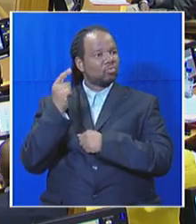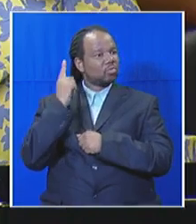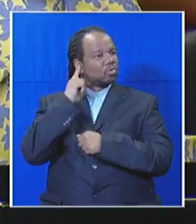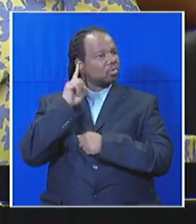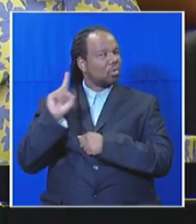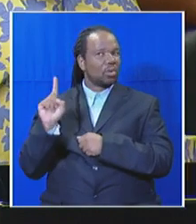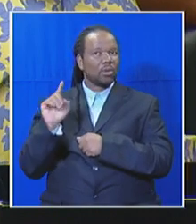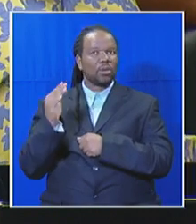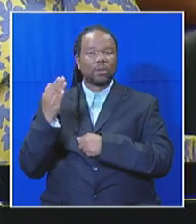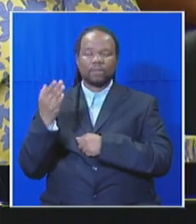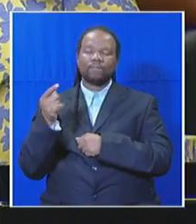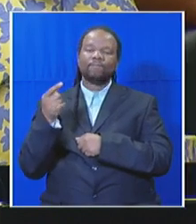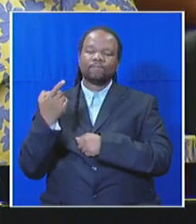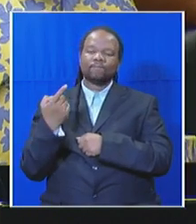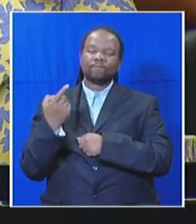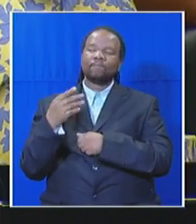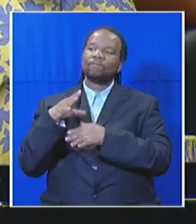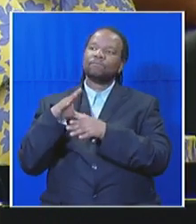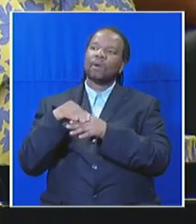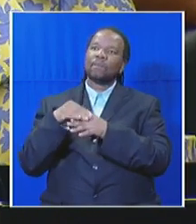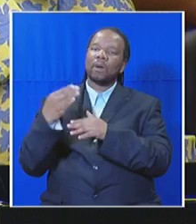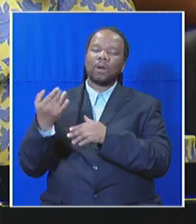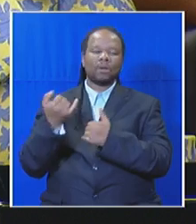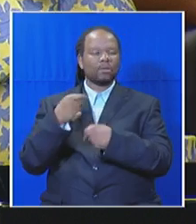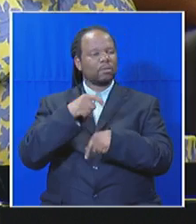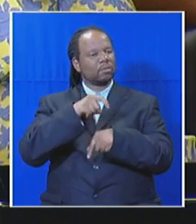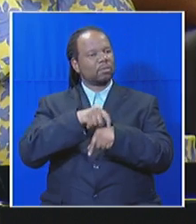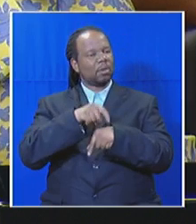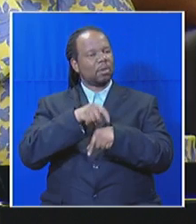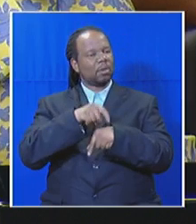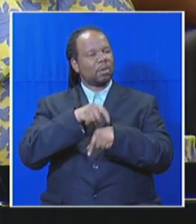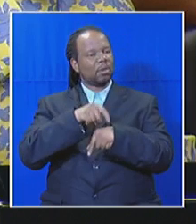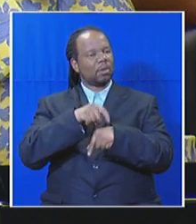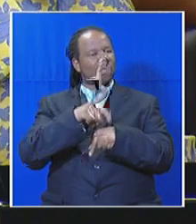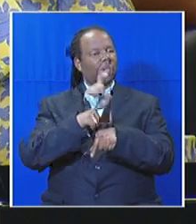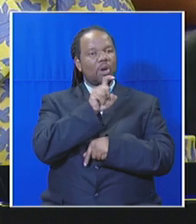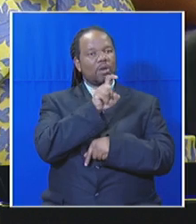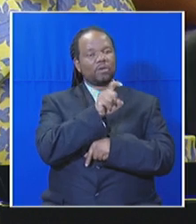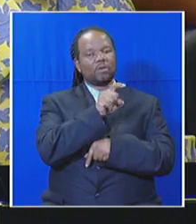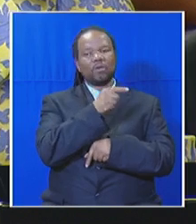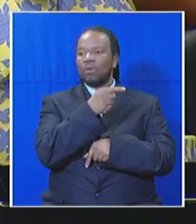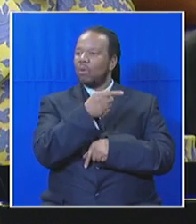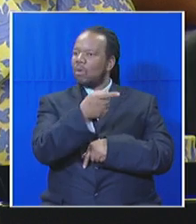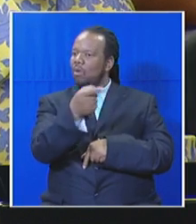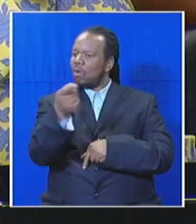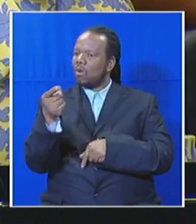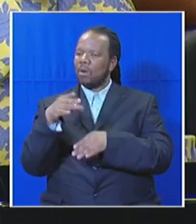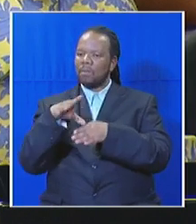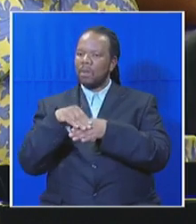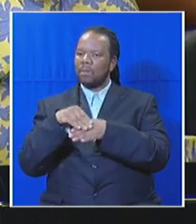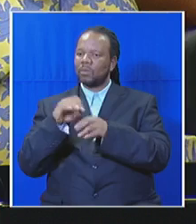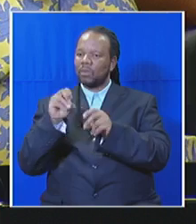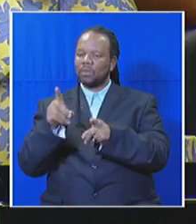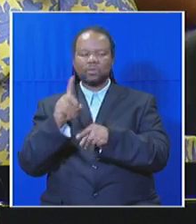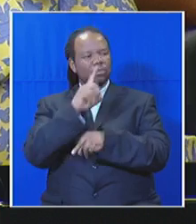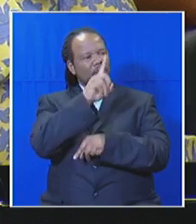this session is a question session for all members of this House